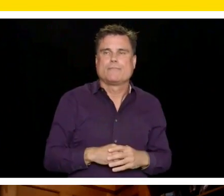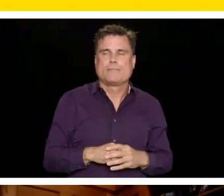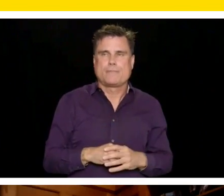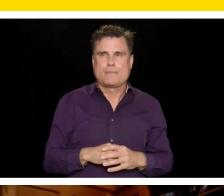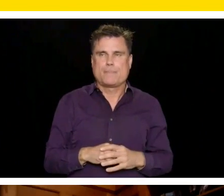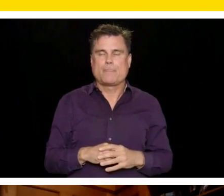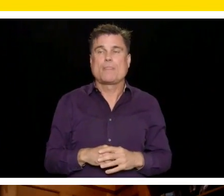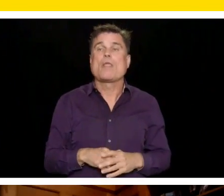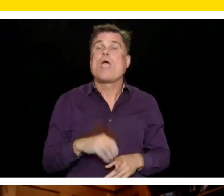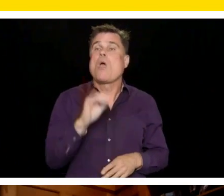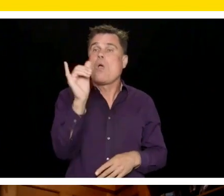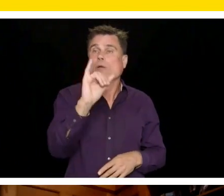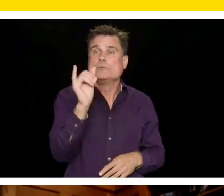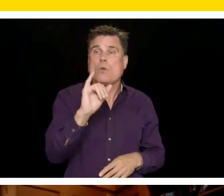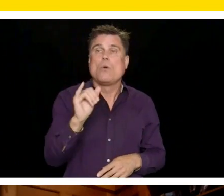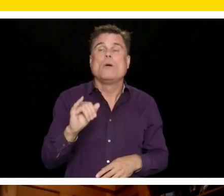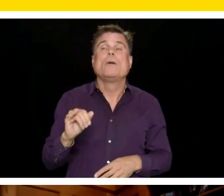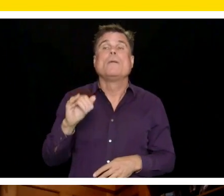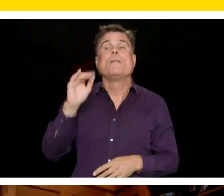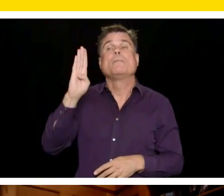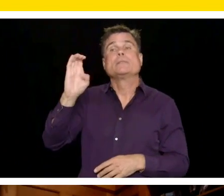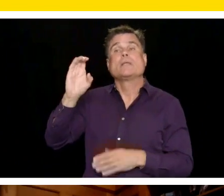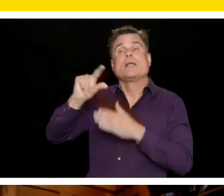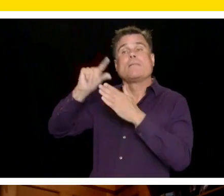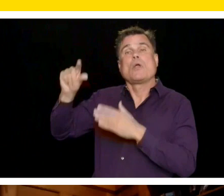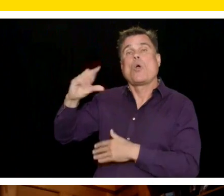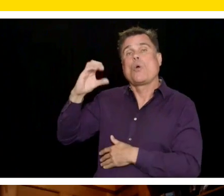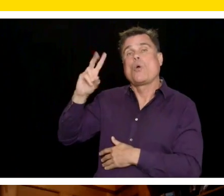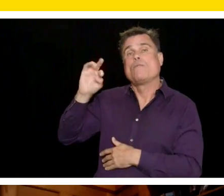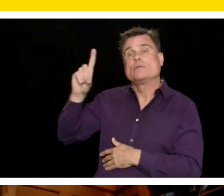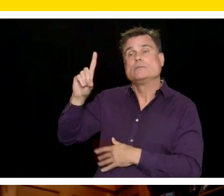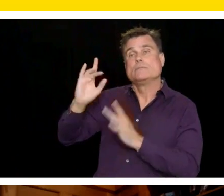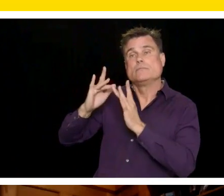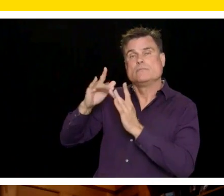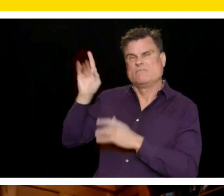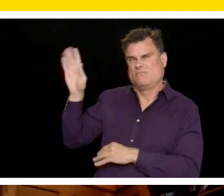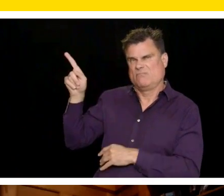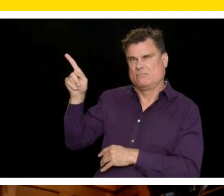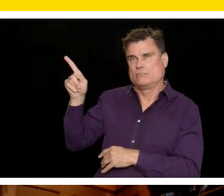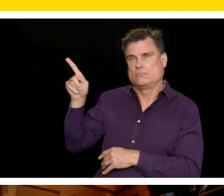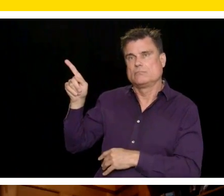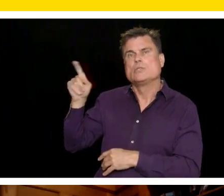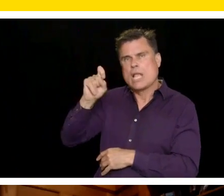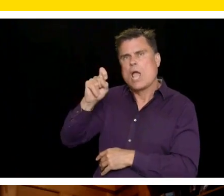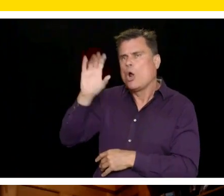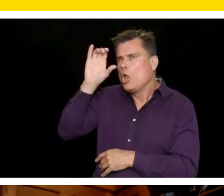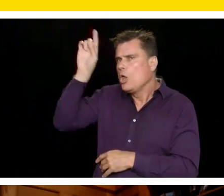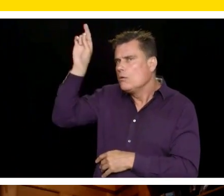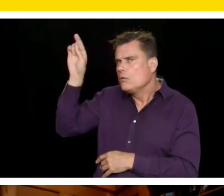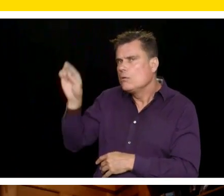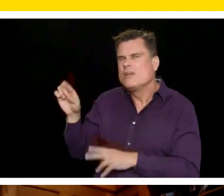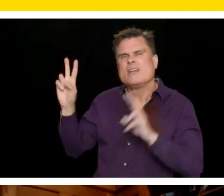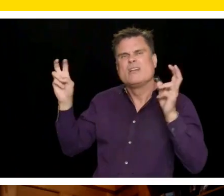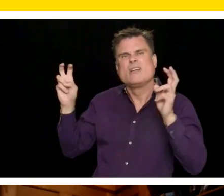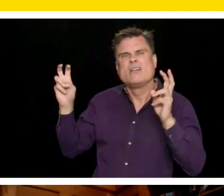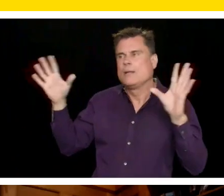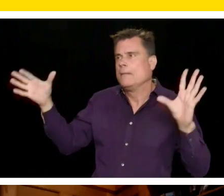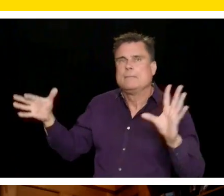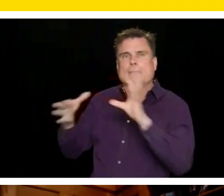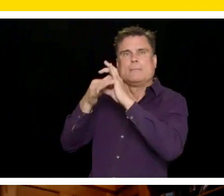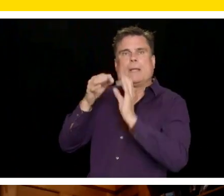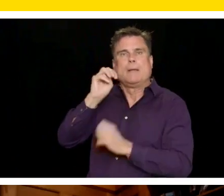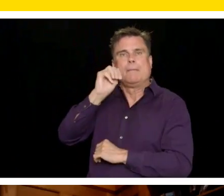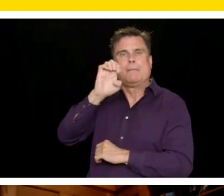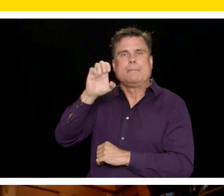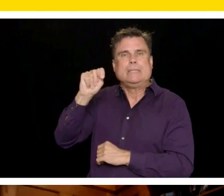them and look at them. I'm probably not using the right terminology, but you can open them up and look at those. Check out which topics are of interest to you and might be related